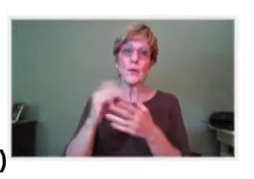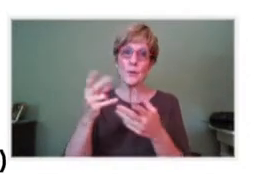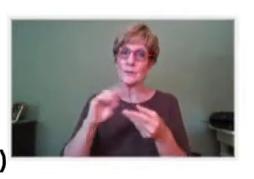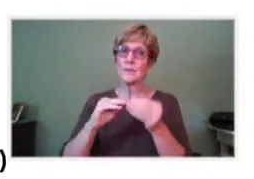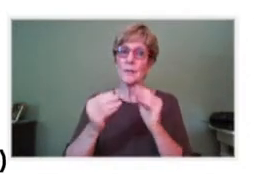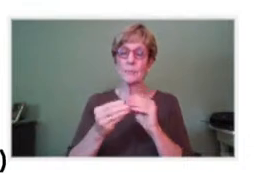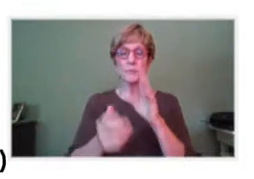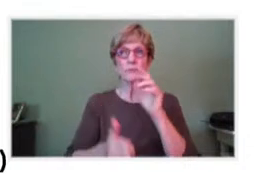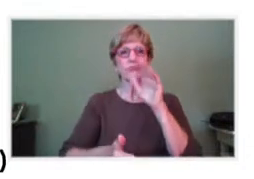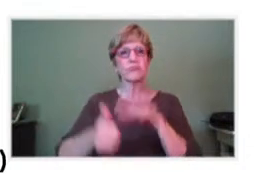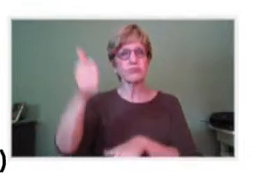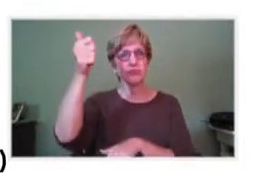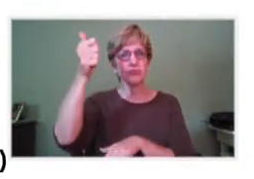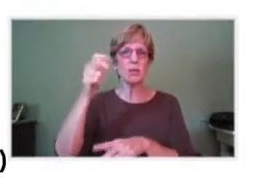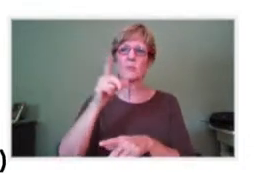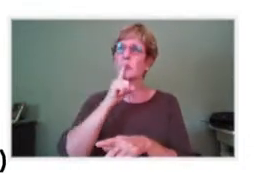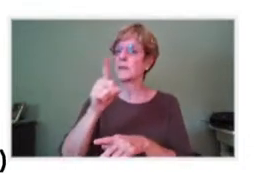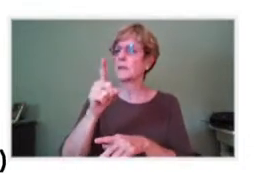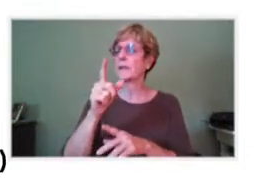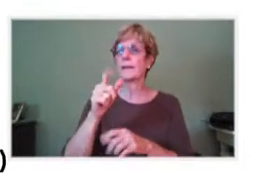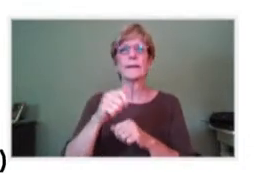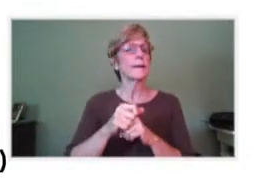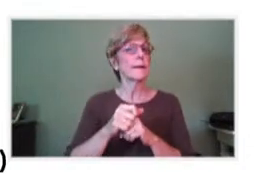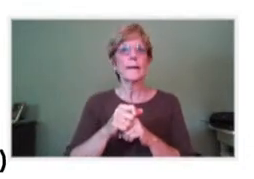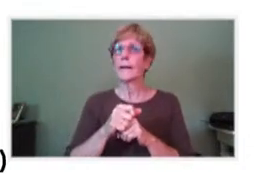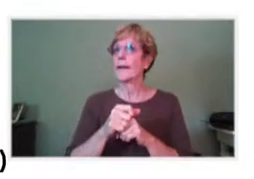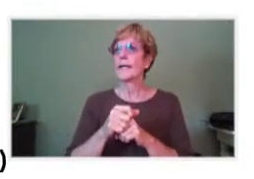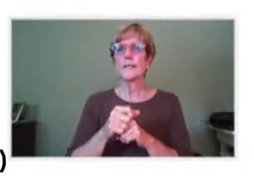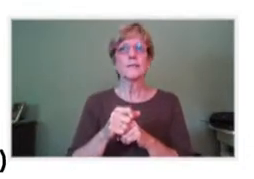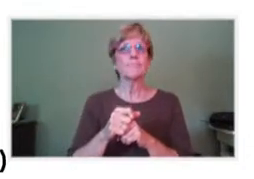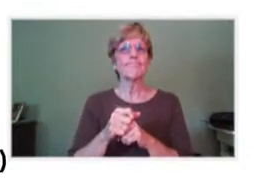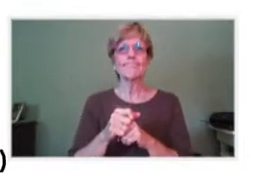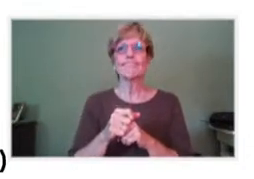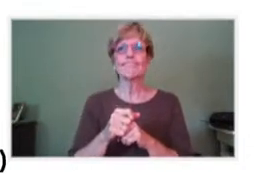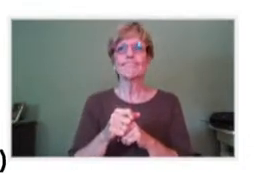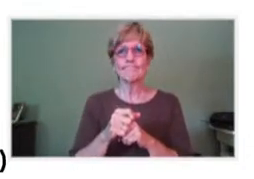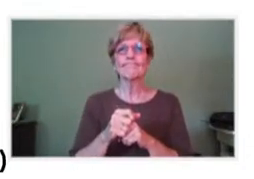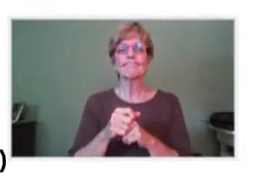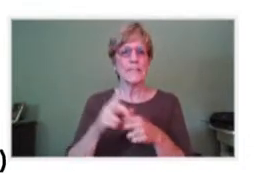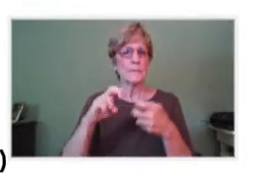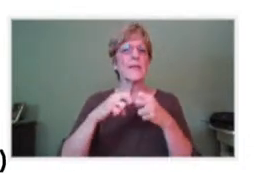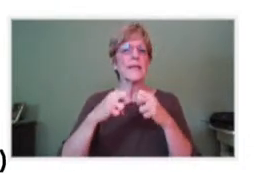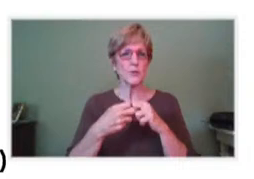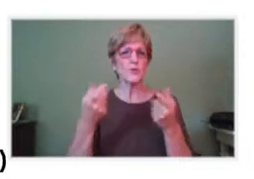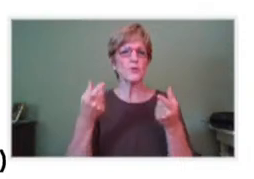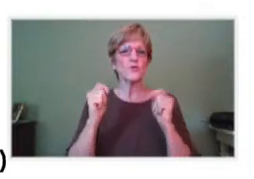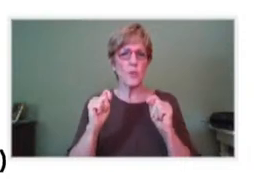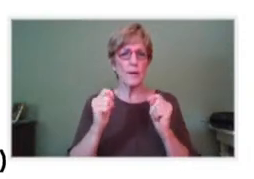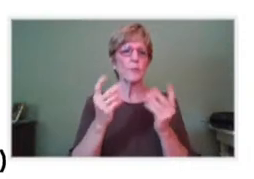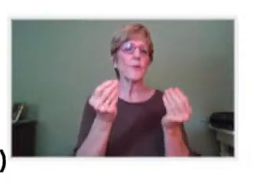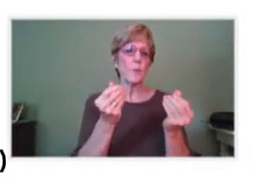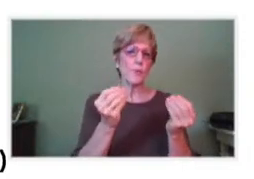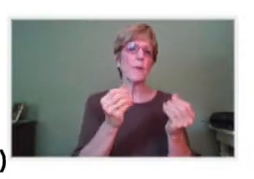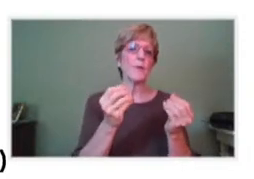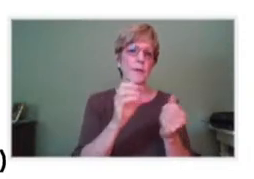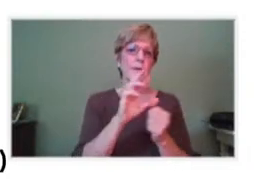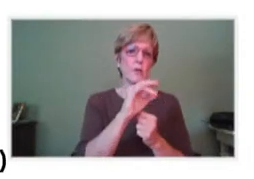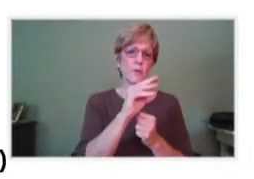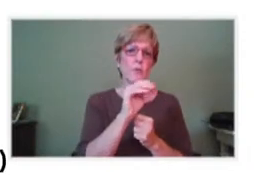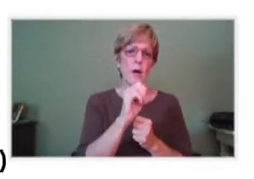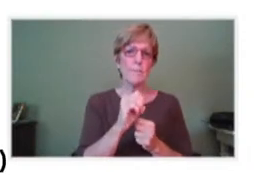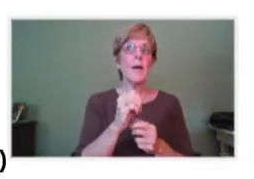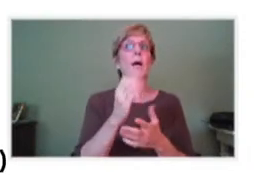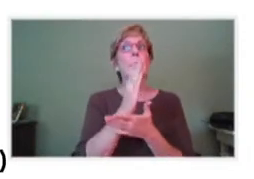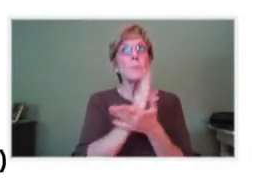and have really taken a big dent on some of the issues we're trying to address with property crime. But we are seeing some